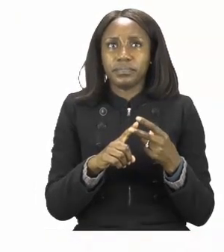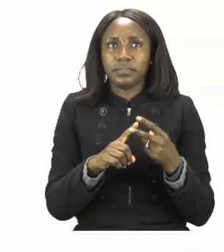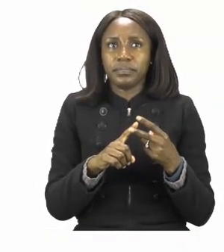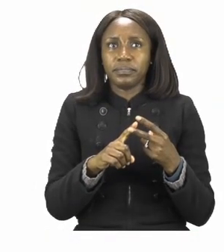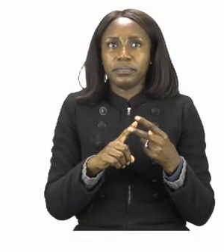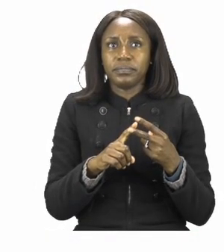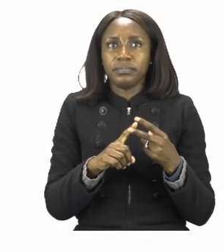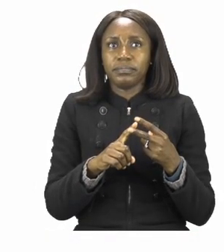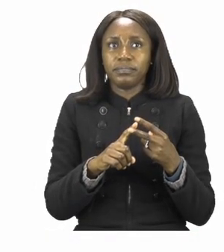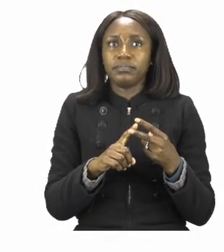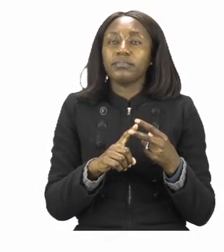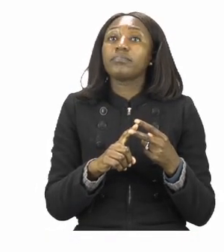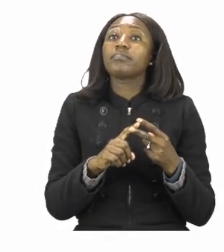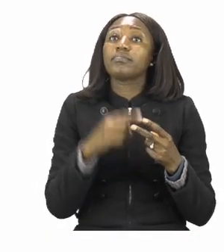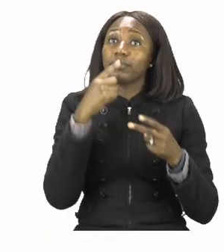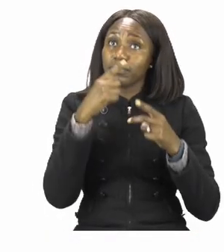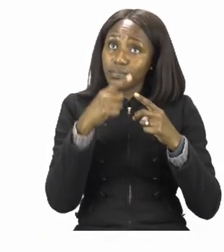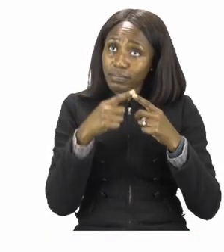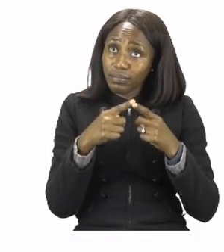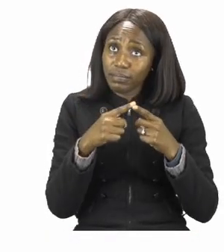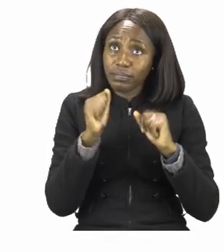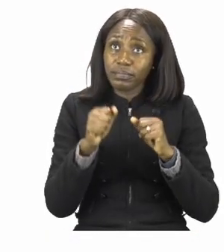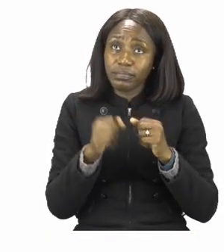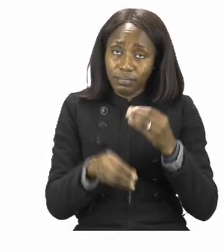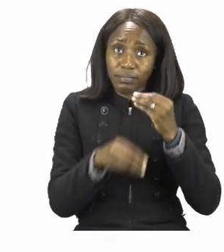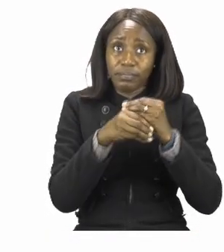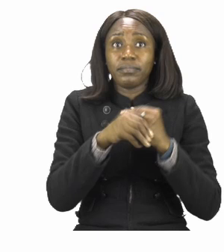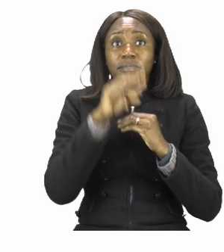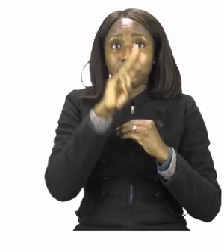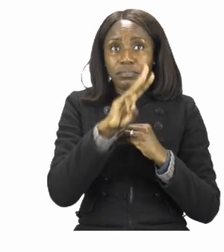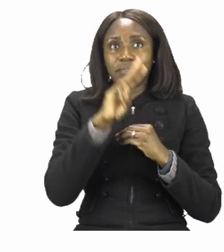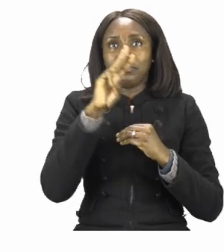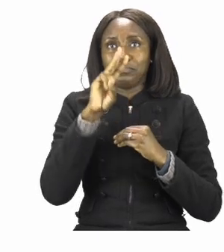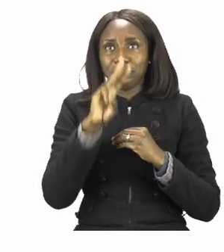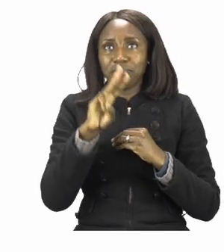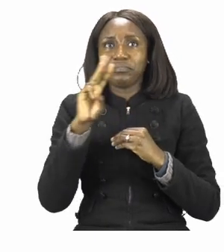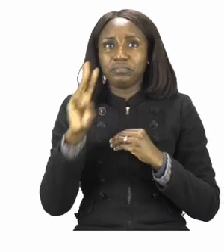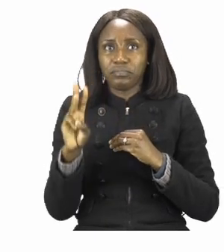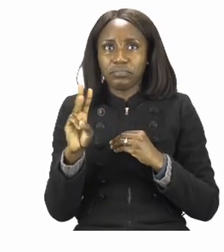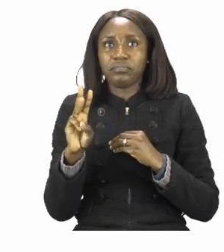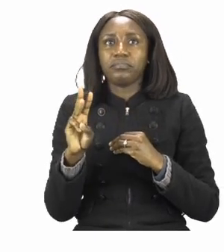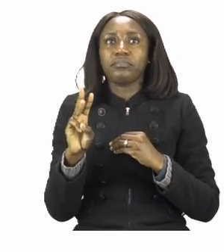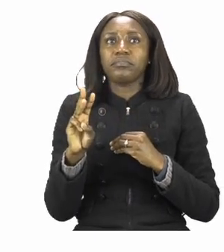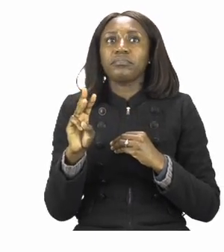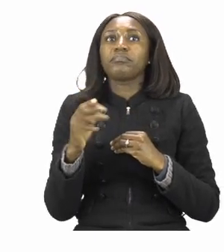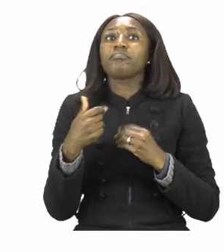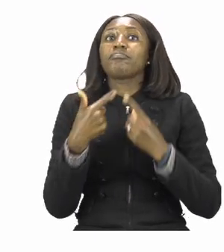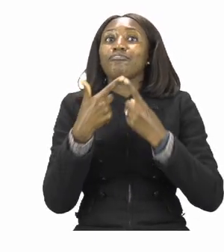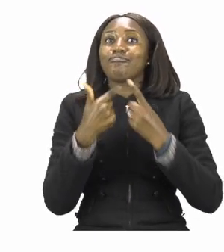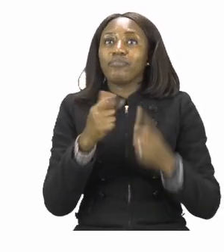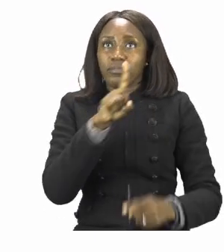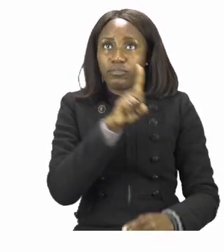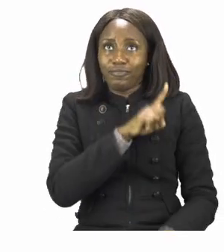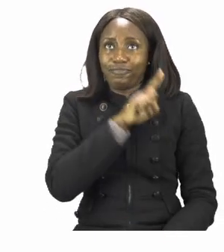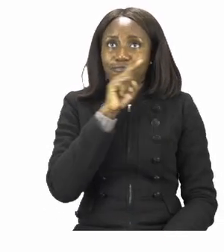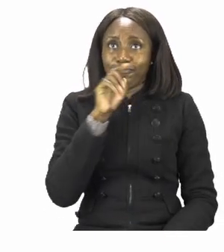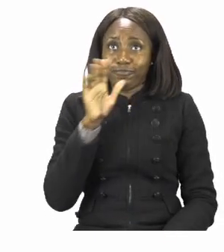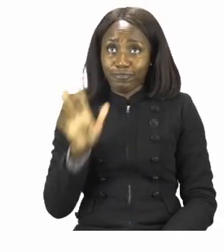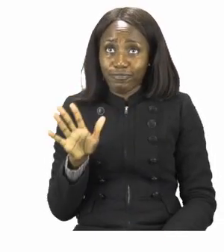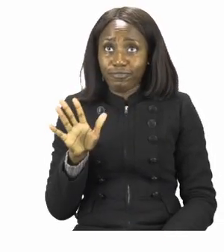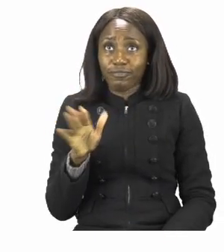For B, they have said count in threes from 15